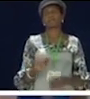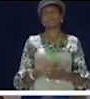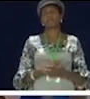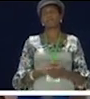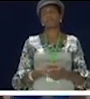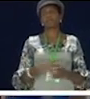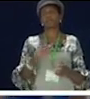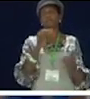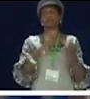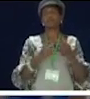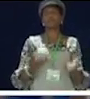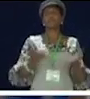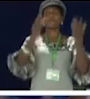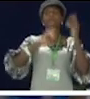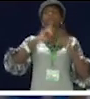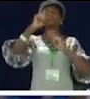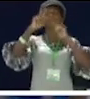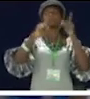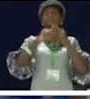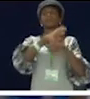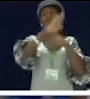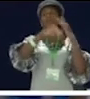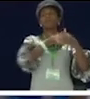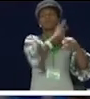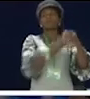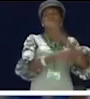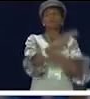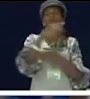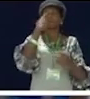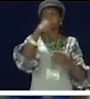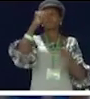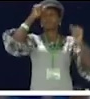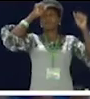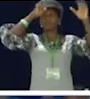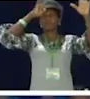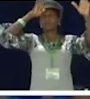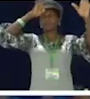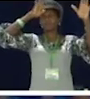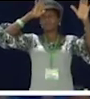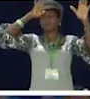I want you to lift your voice to the Almighty God and say, Father,